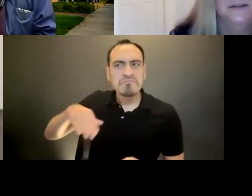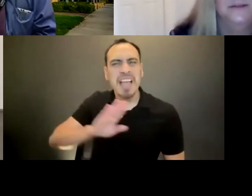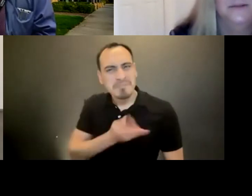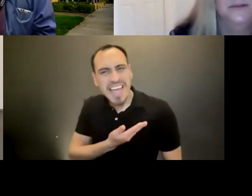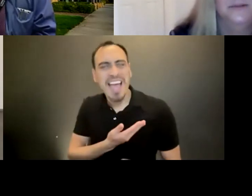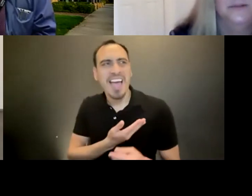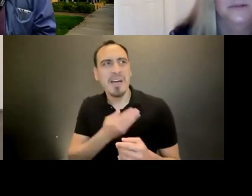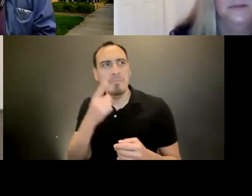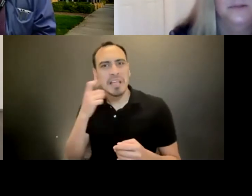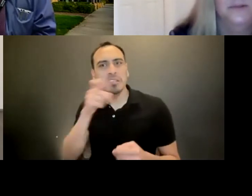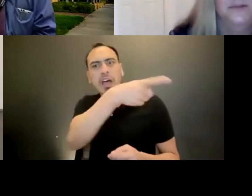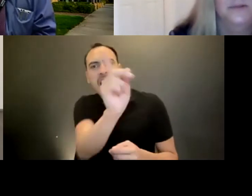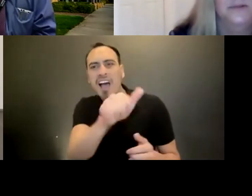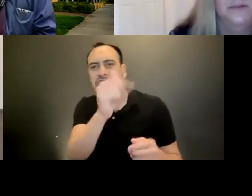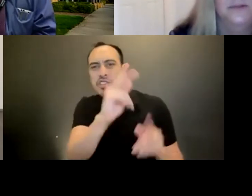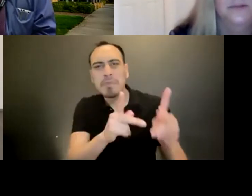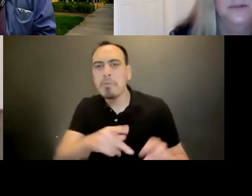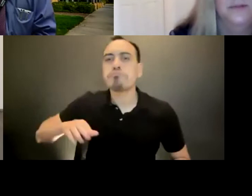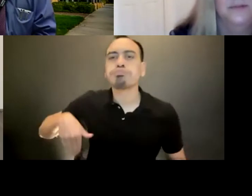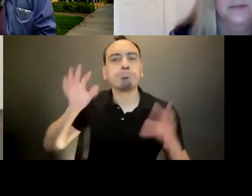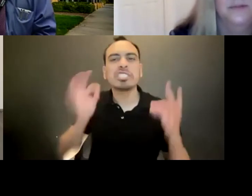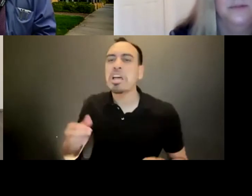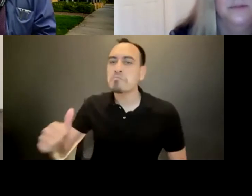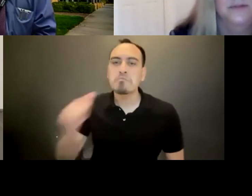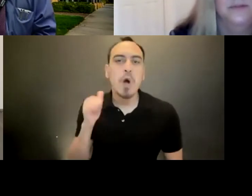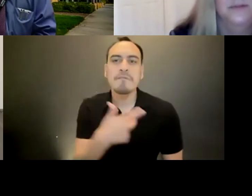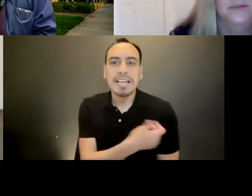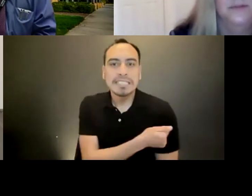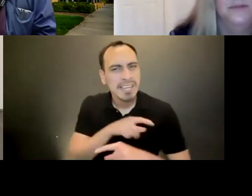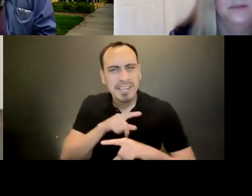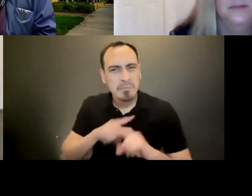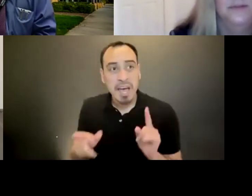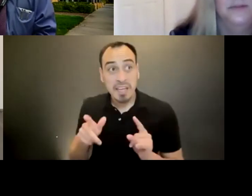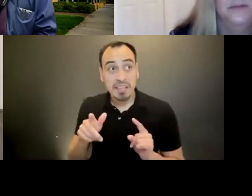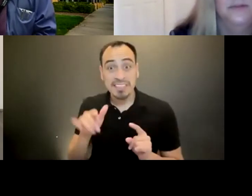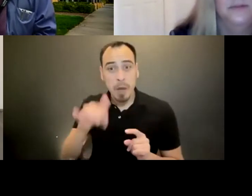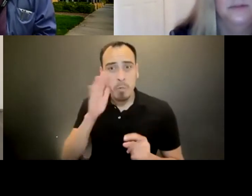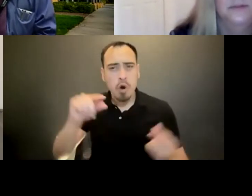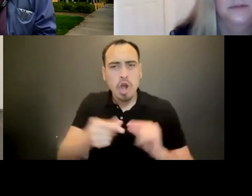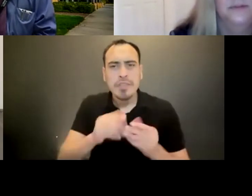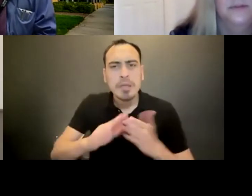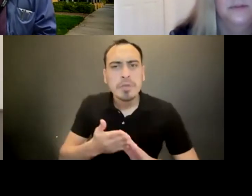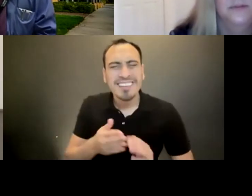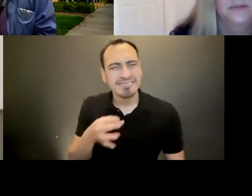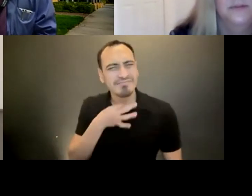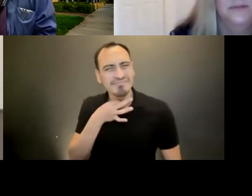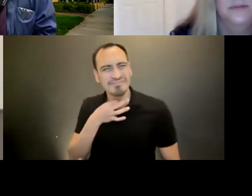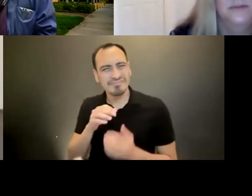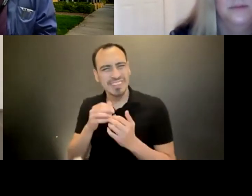think that's harmful to the community. As long as herd immunity is reached, how can that be harmful?